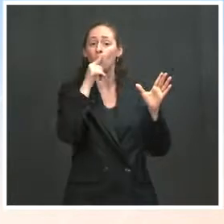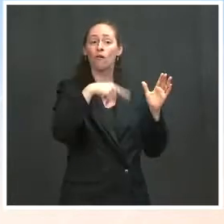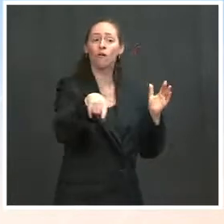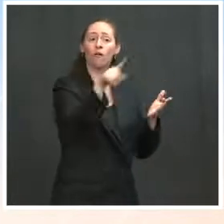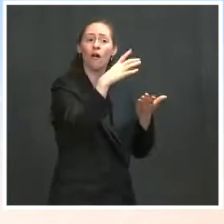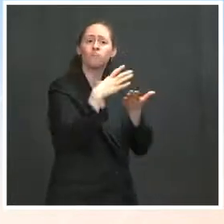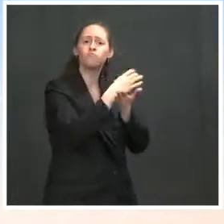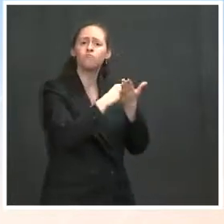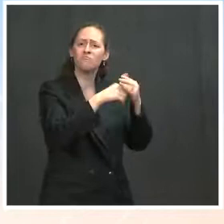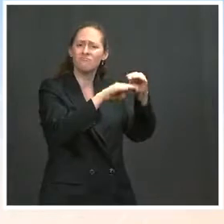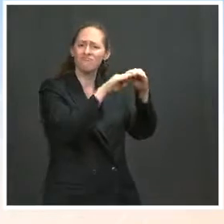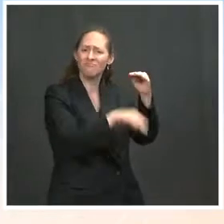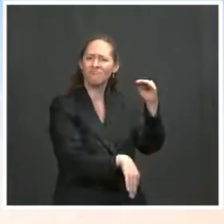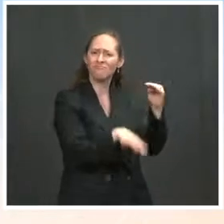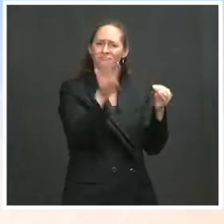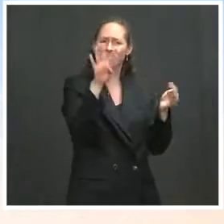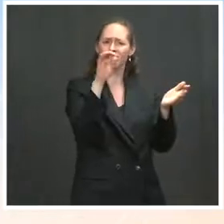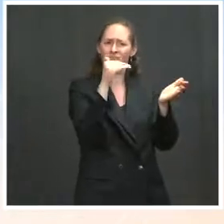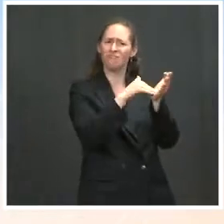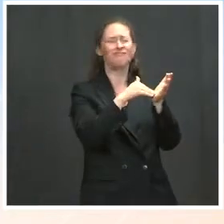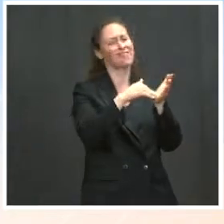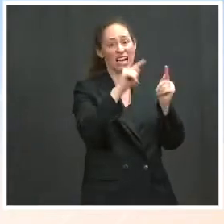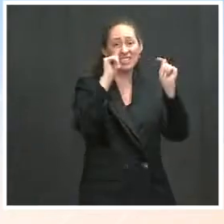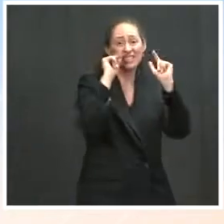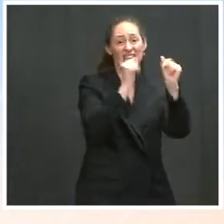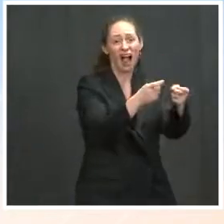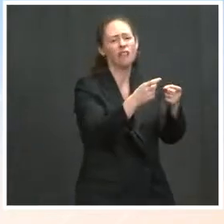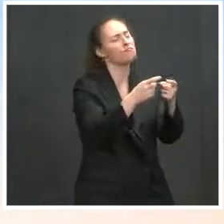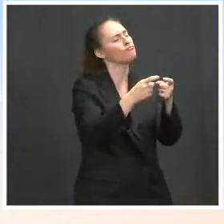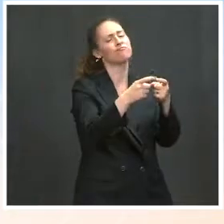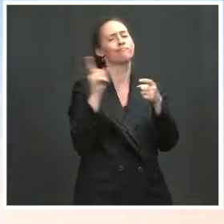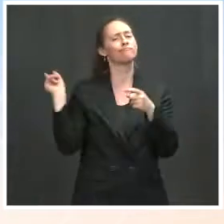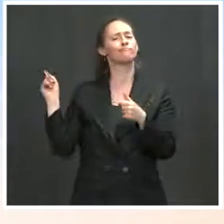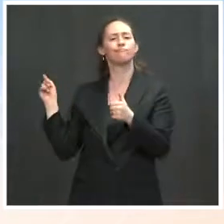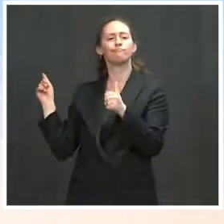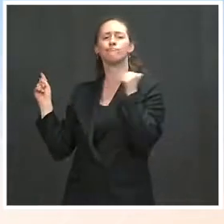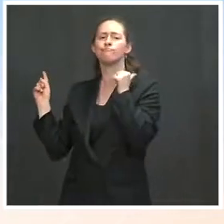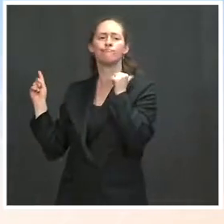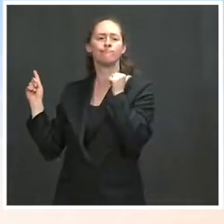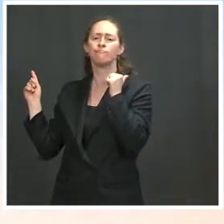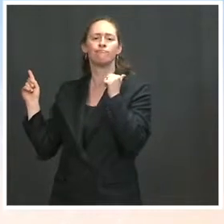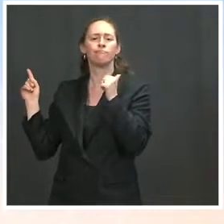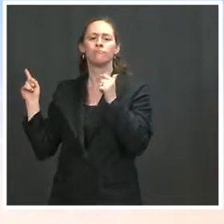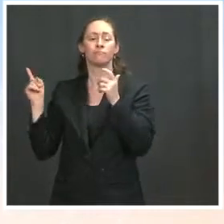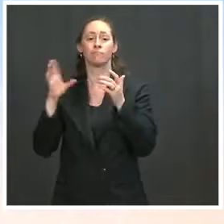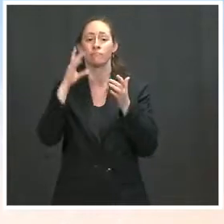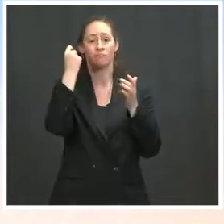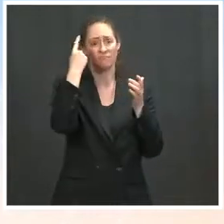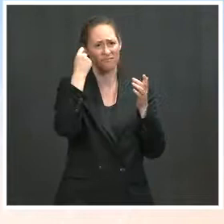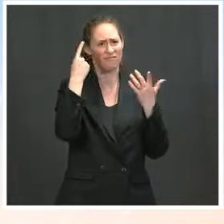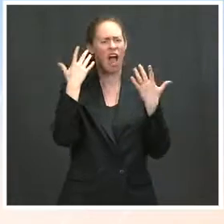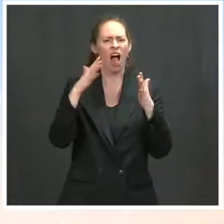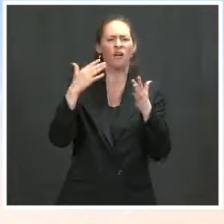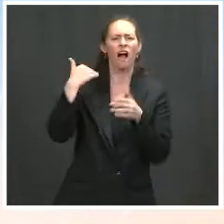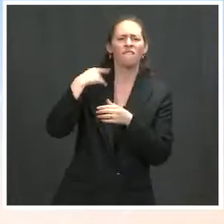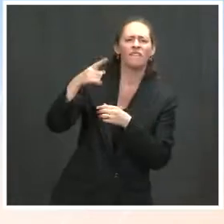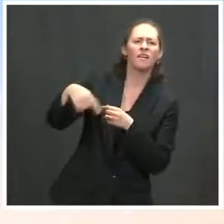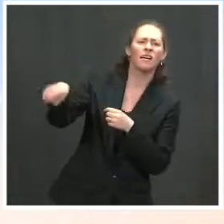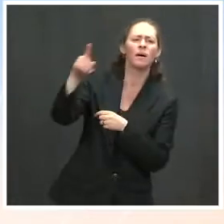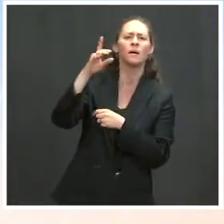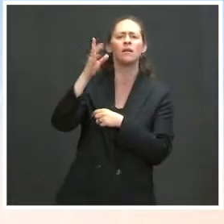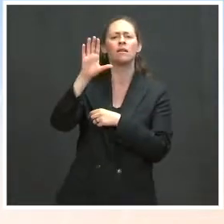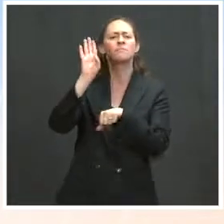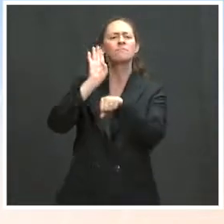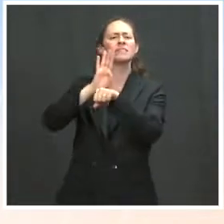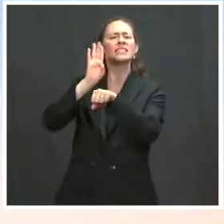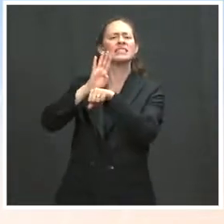simply not hundreds of billions of dollars in COVID relief funds available to repurpose. As of the